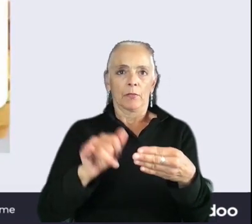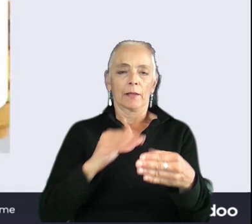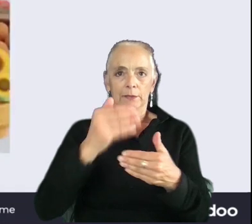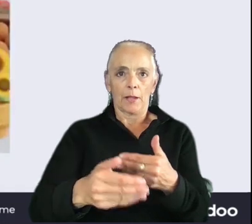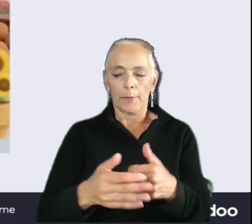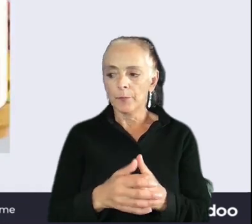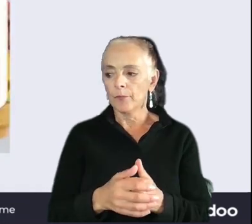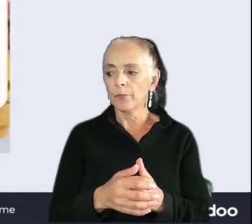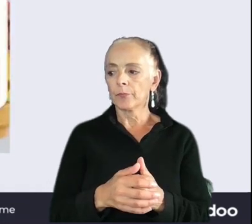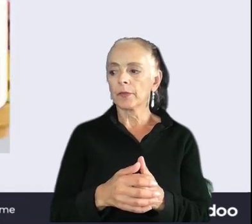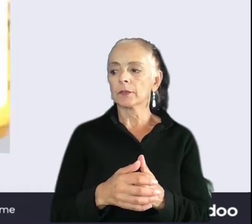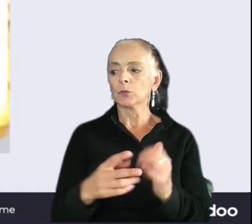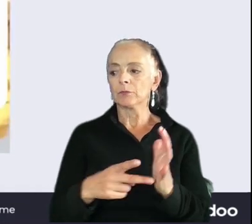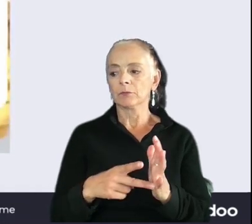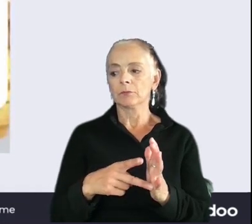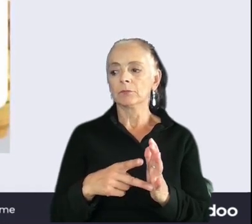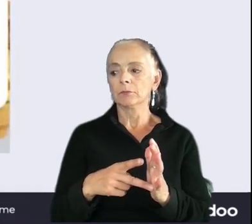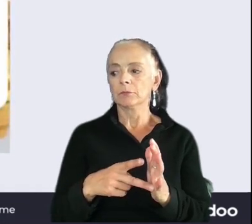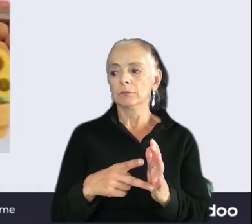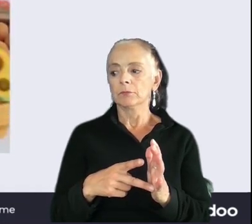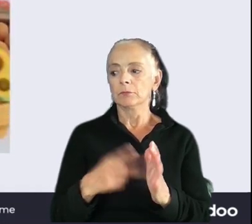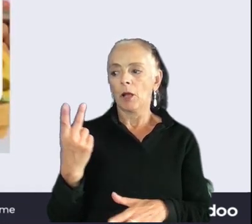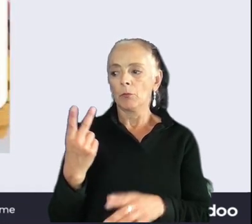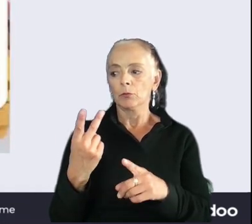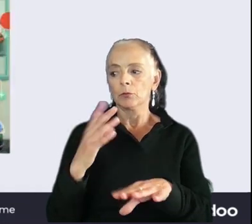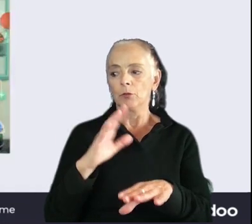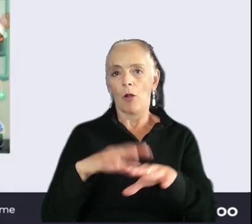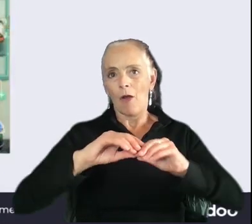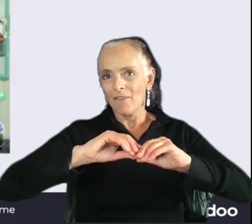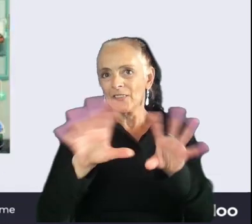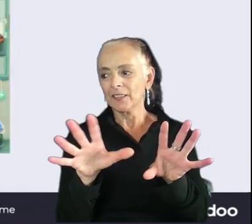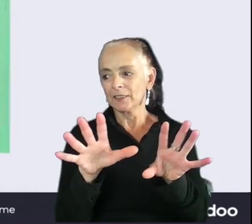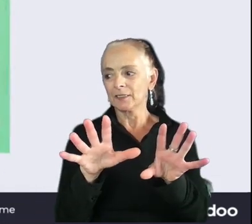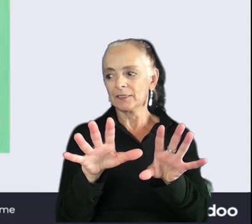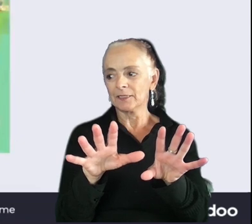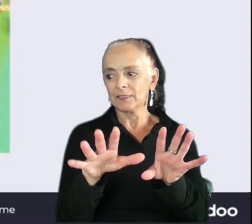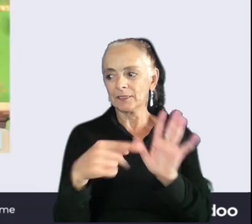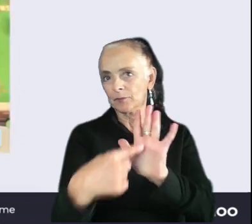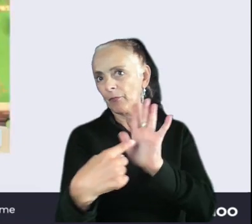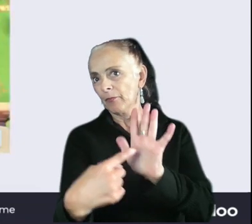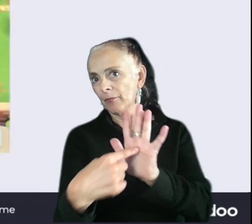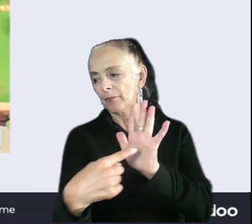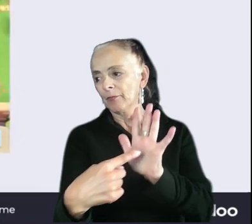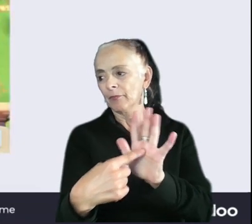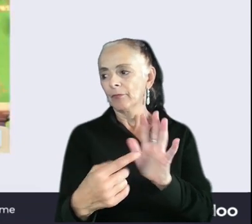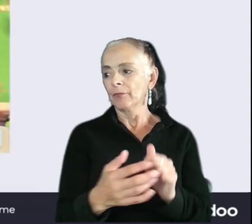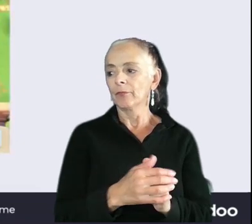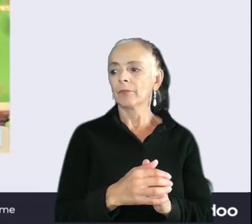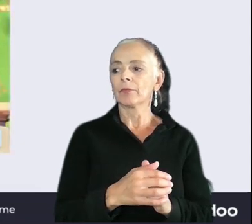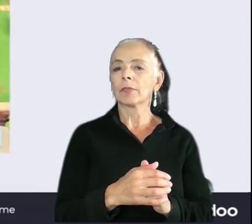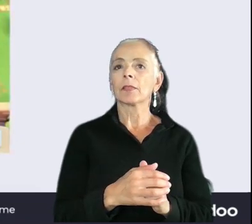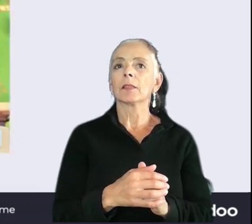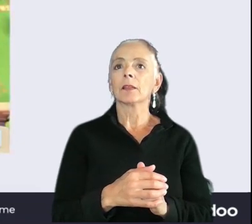doubled down on the VFX with a really obvious tooltip, floating with the customer space. And